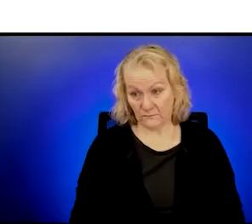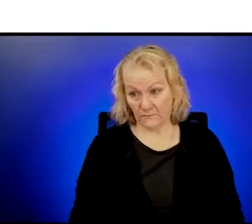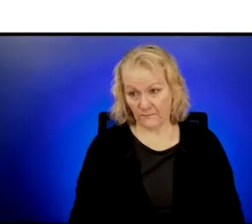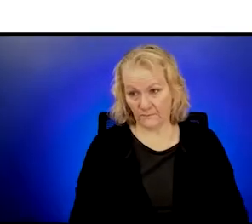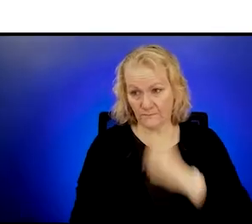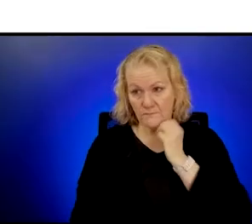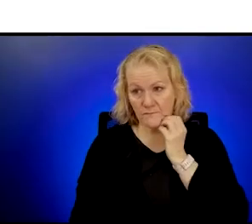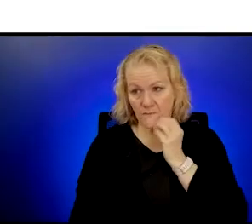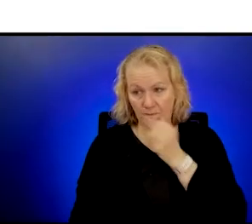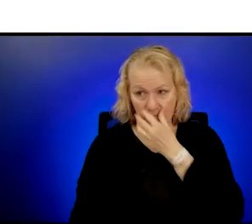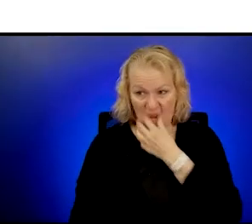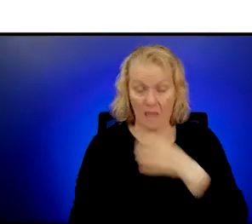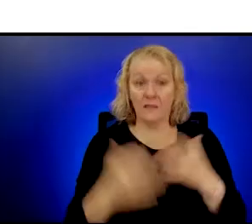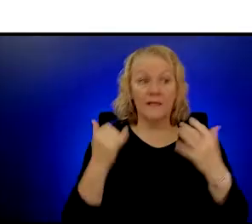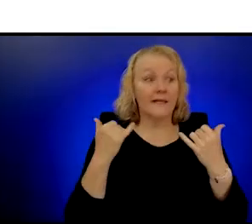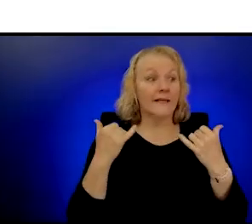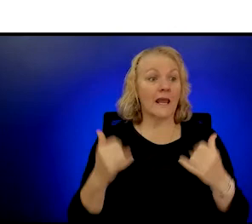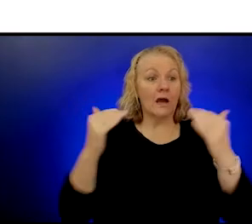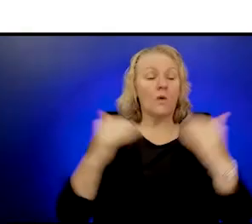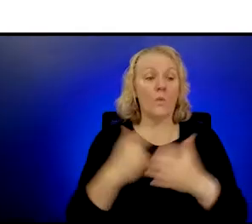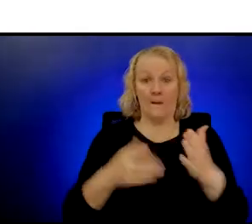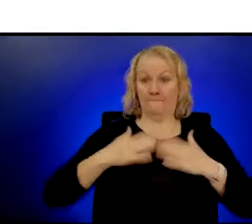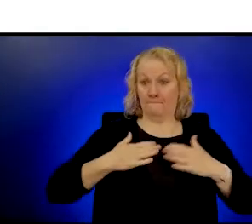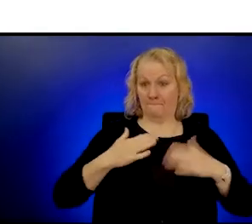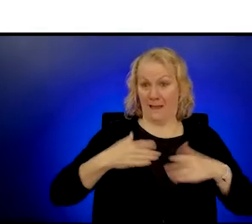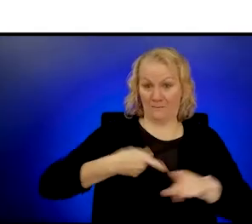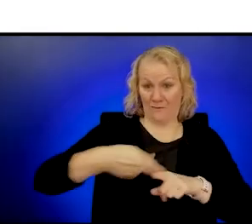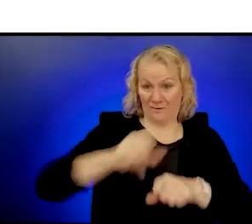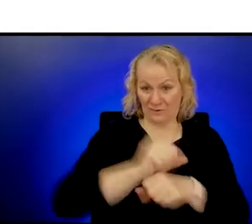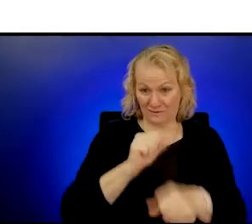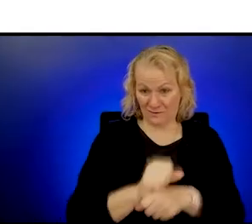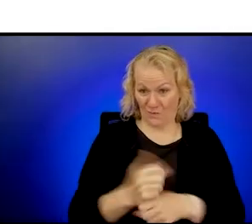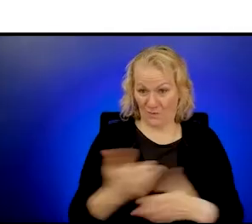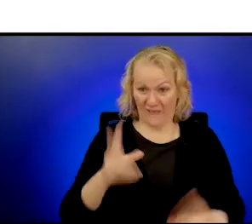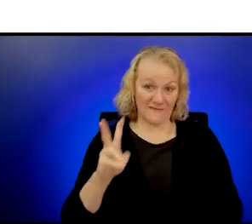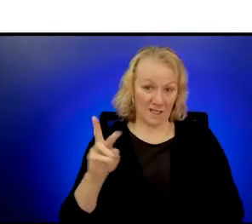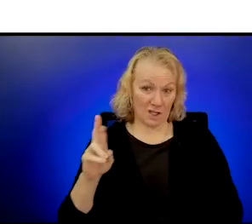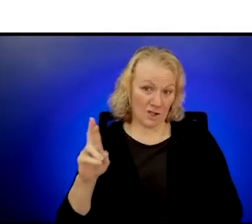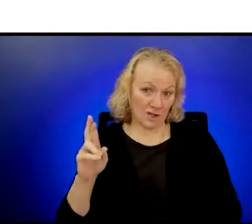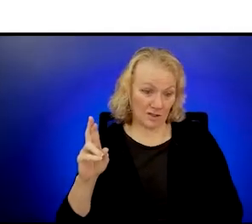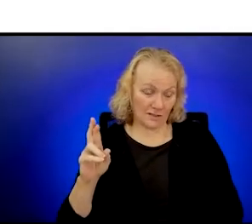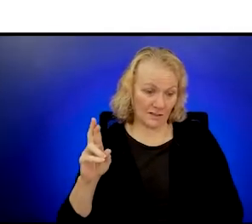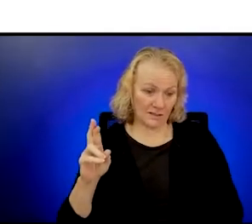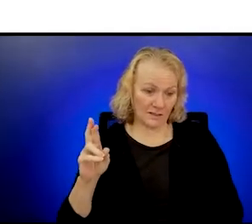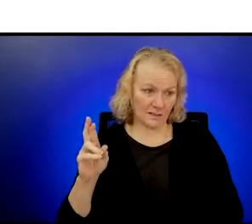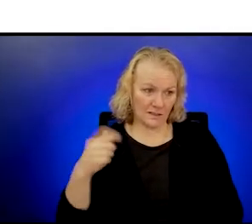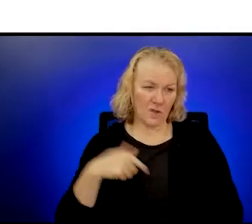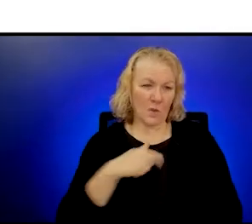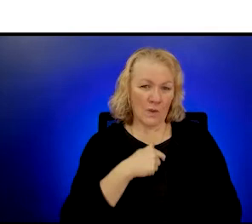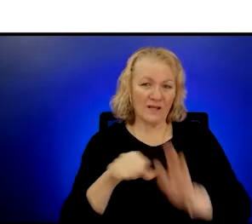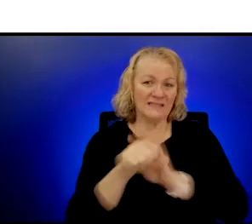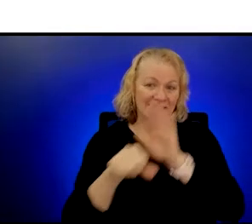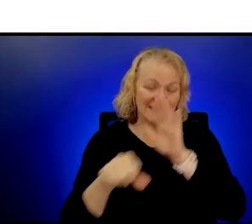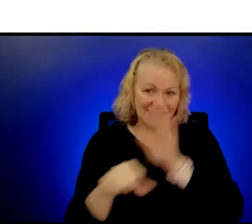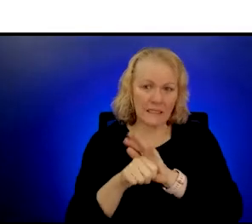So now getting into what my primary function is vocational rehabilitation. We are the state's